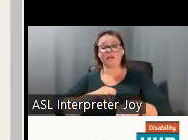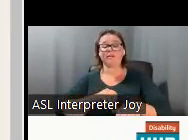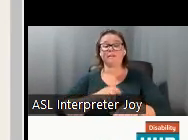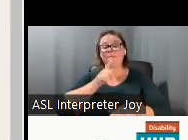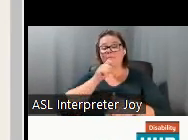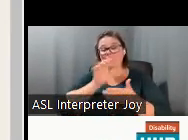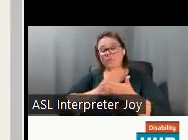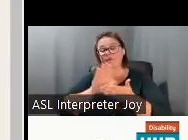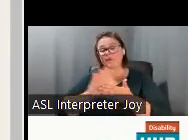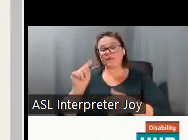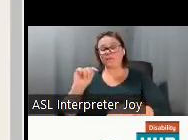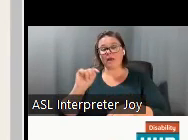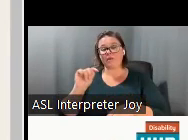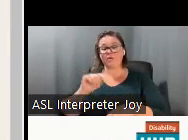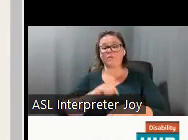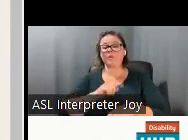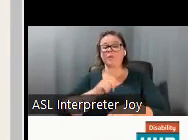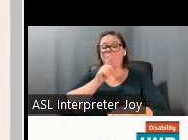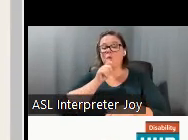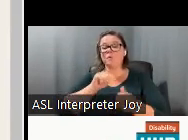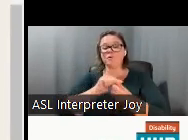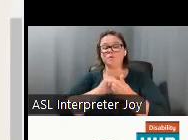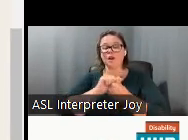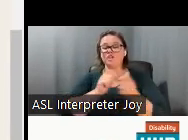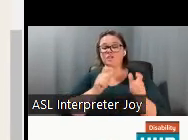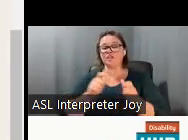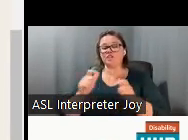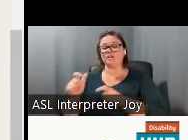cleaning the bathroom, who's washing their dishes.